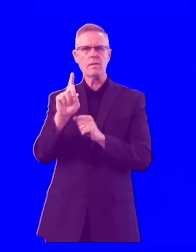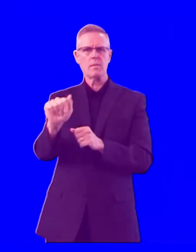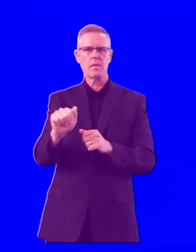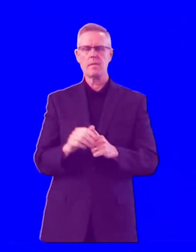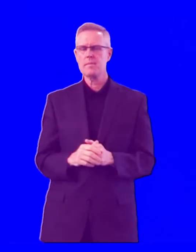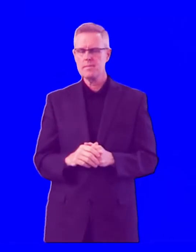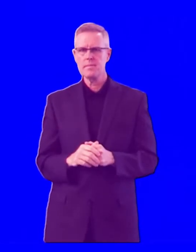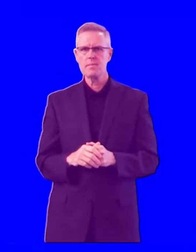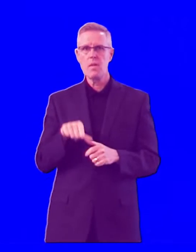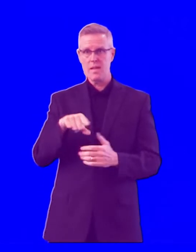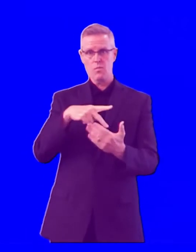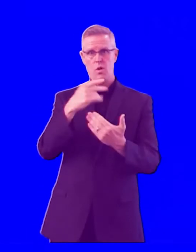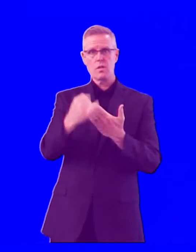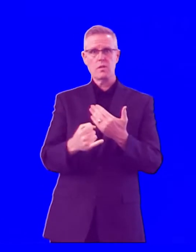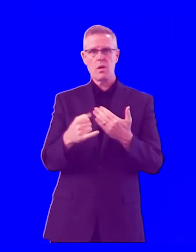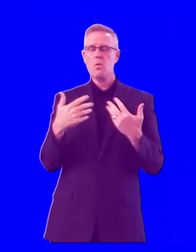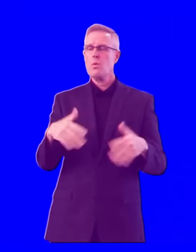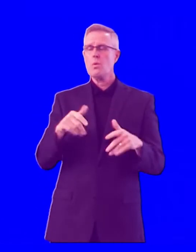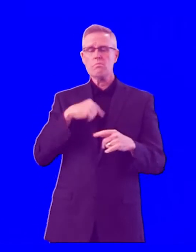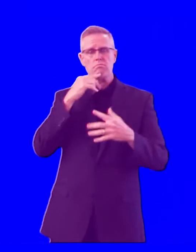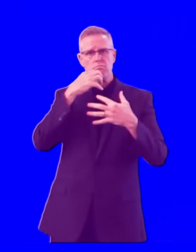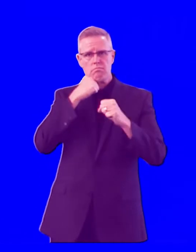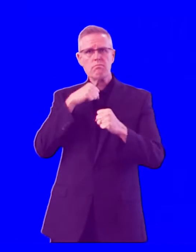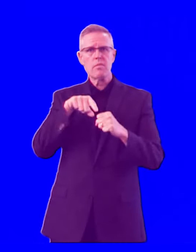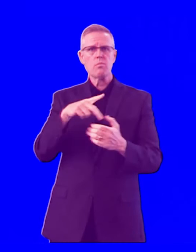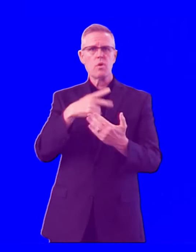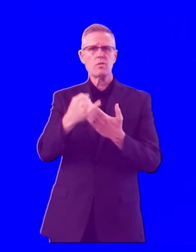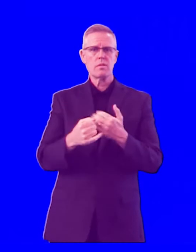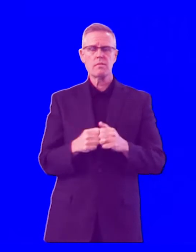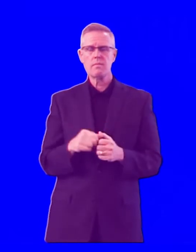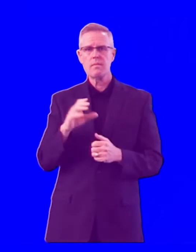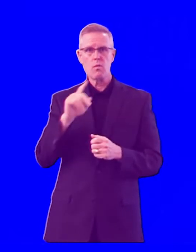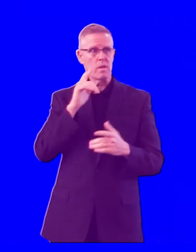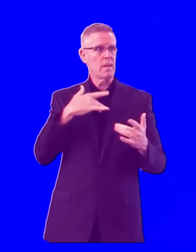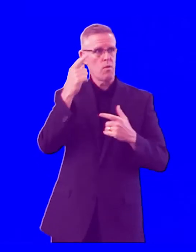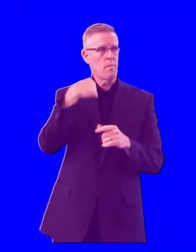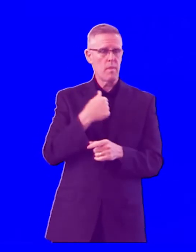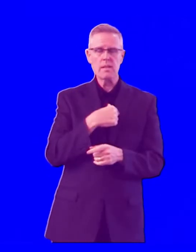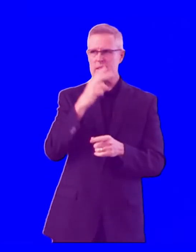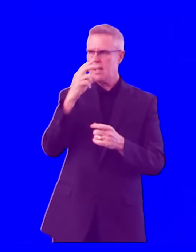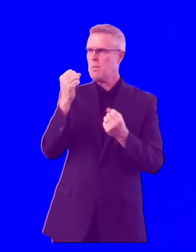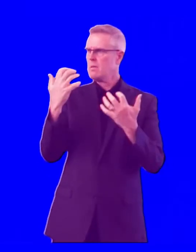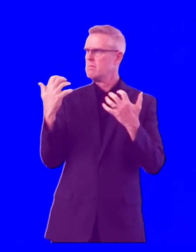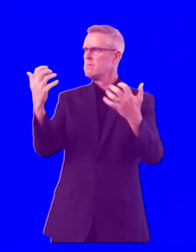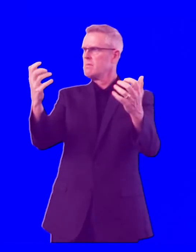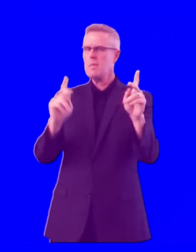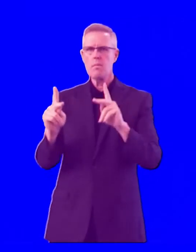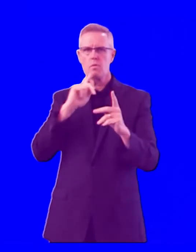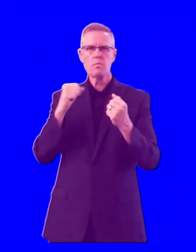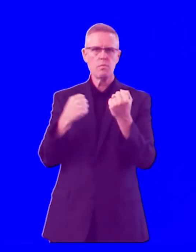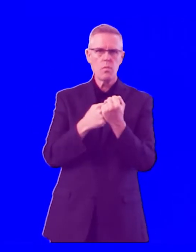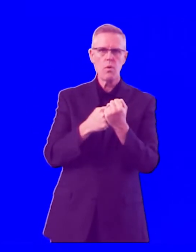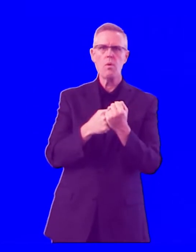disabilities. So this project is near and dear to my heart, and it's really exciting for me to see so many people here today